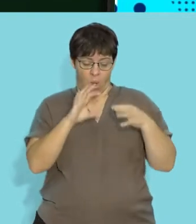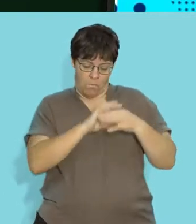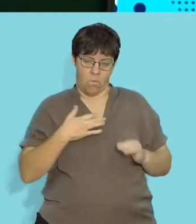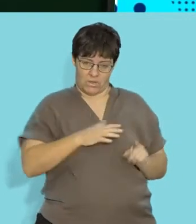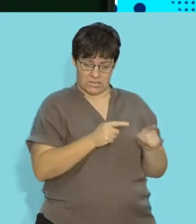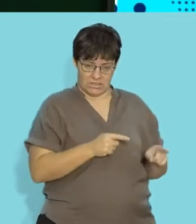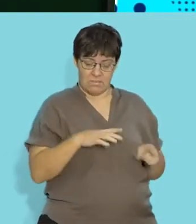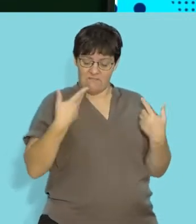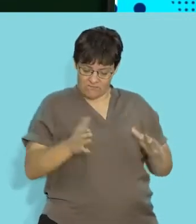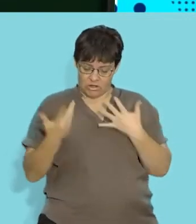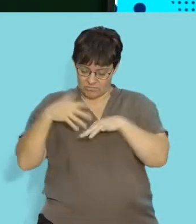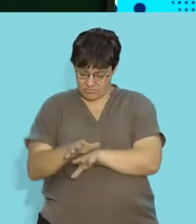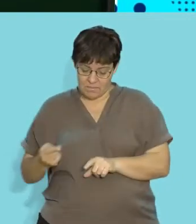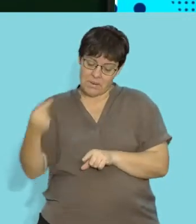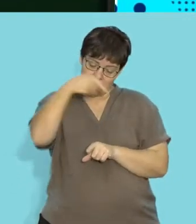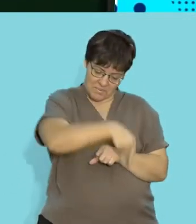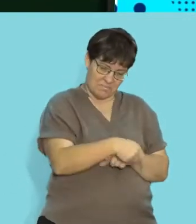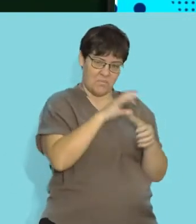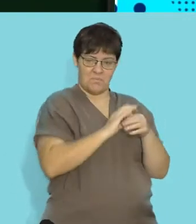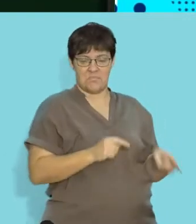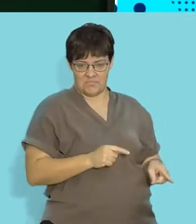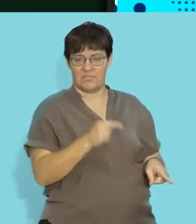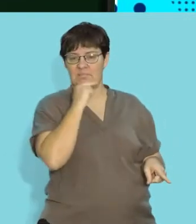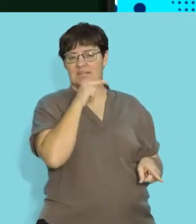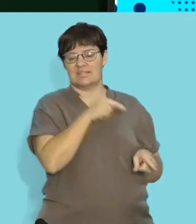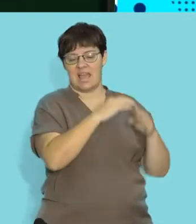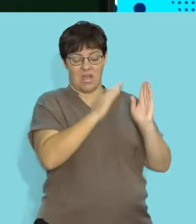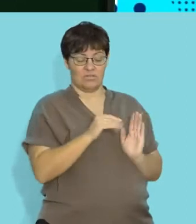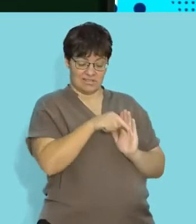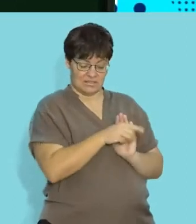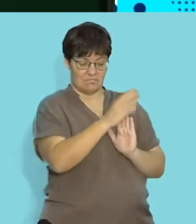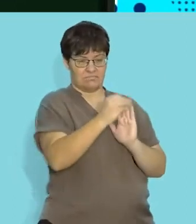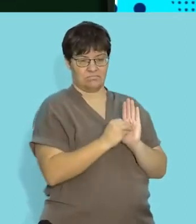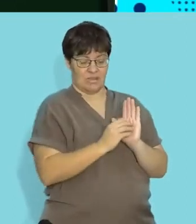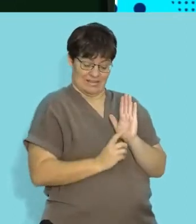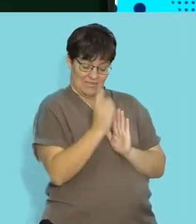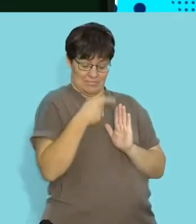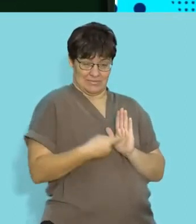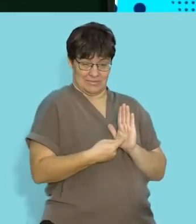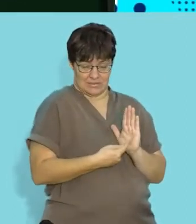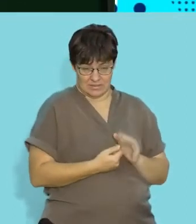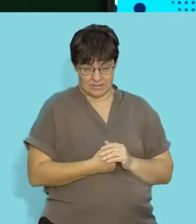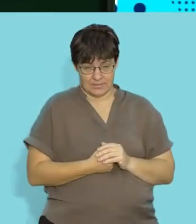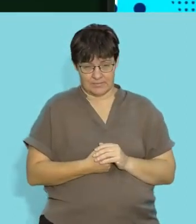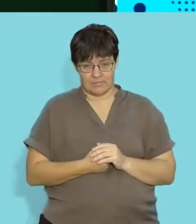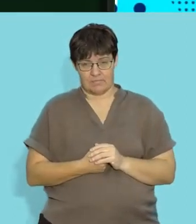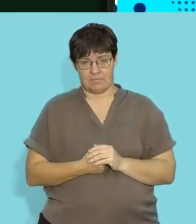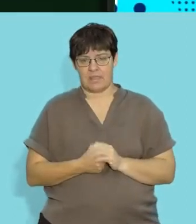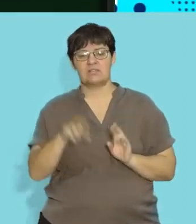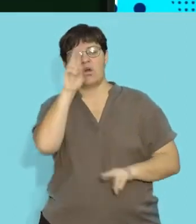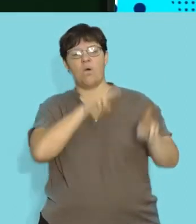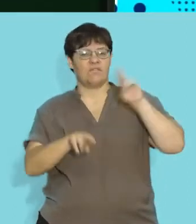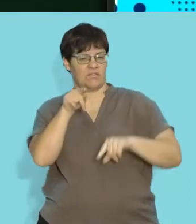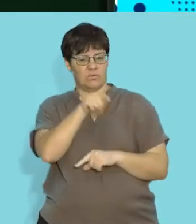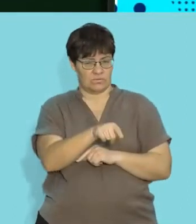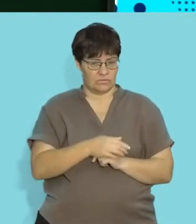it's the area in which this fertilized egg is actually going to be housed and developed. So guys, that's been an overview of this